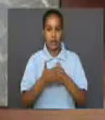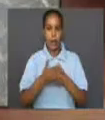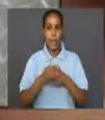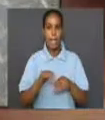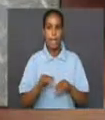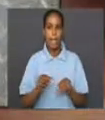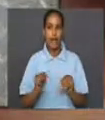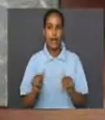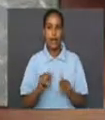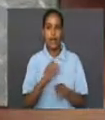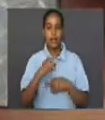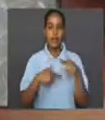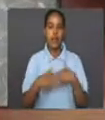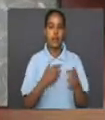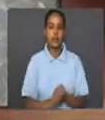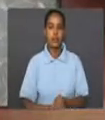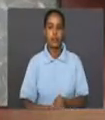bubble and react.